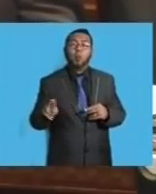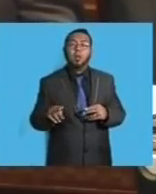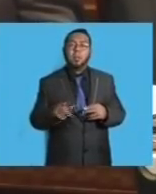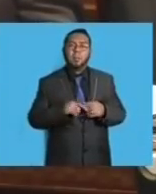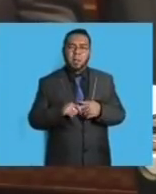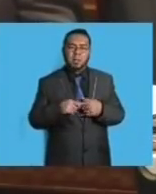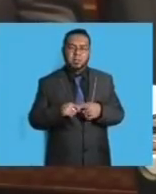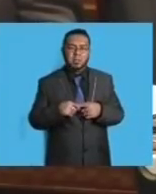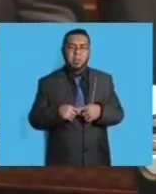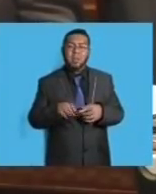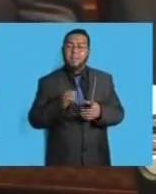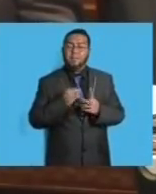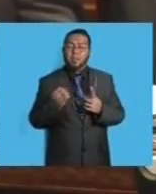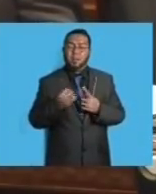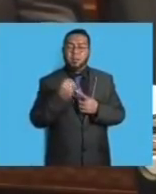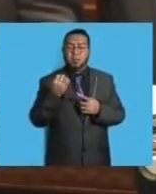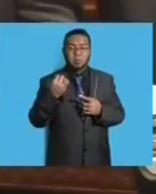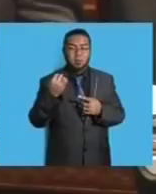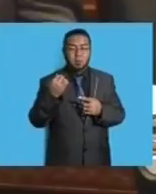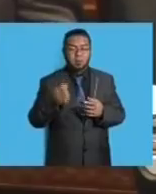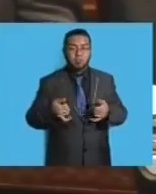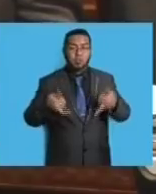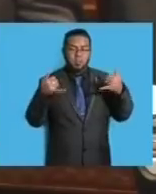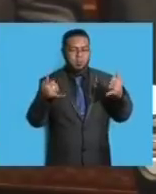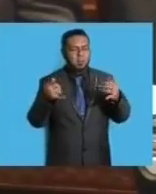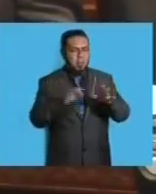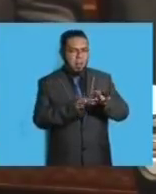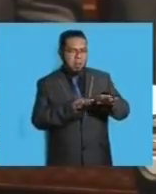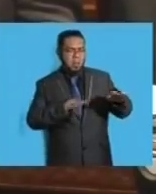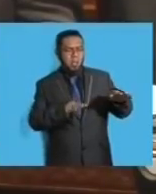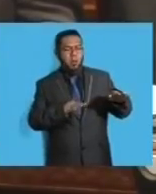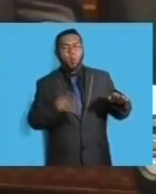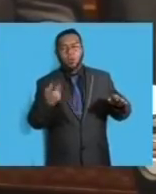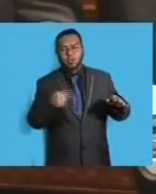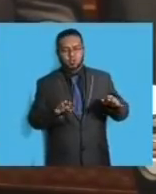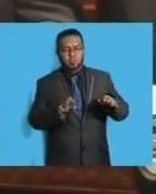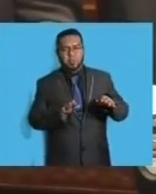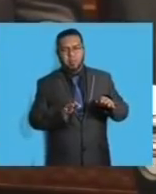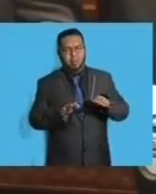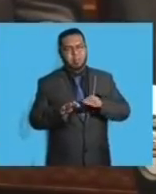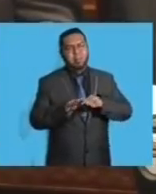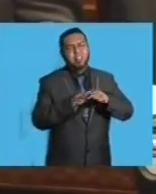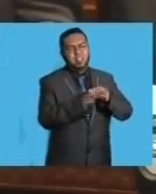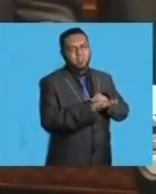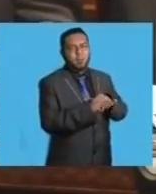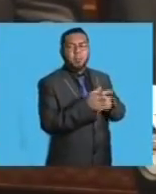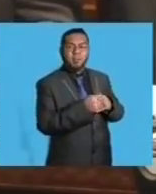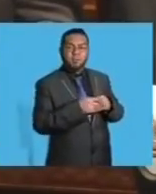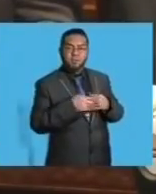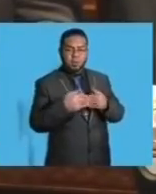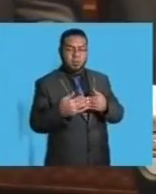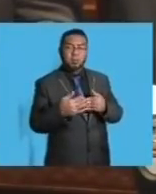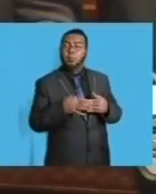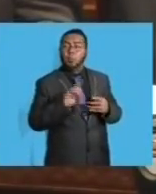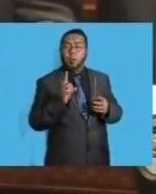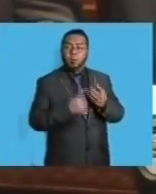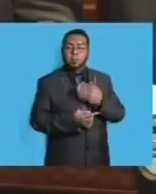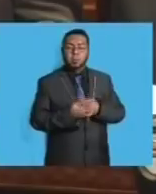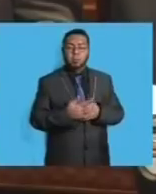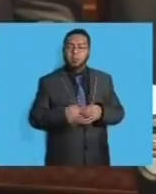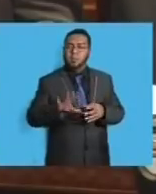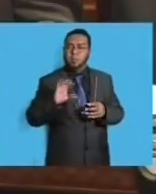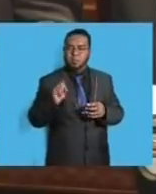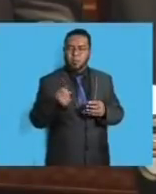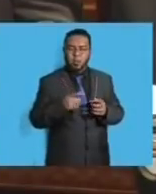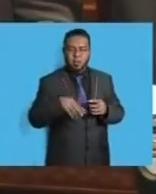environmental champion of the region, the world, is lagging behind when it should be leading from the front. So far it has been reluctant to take that